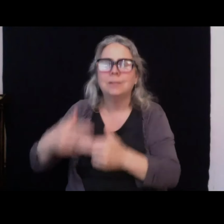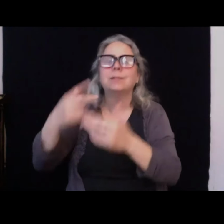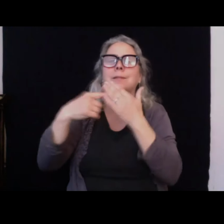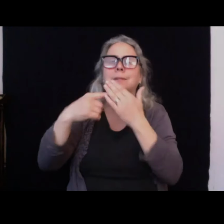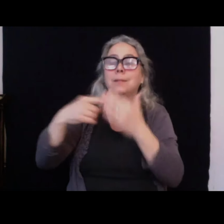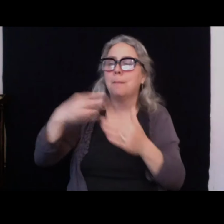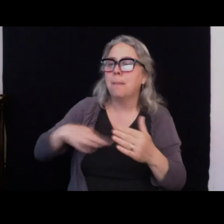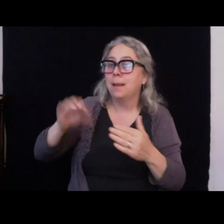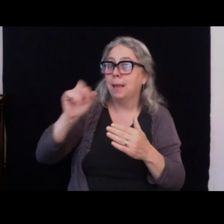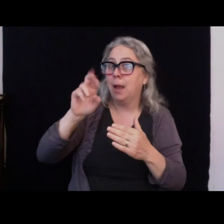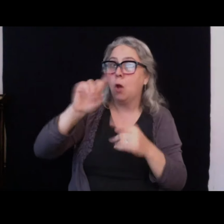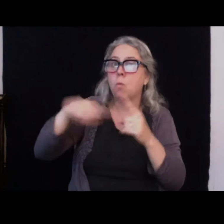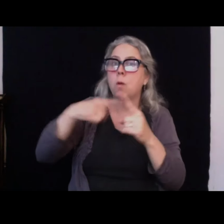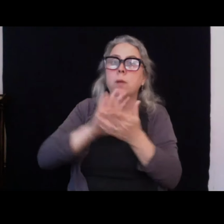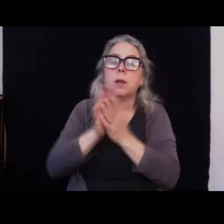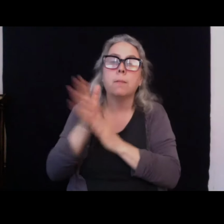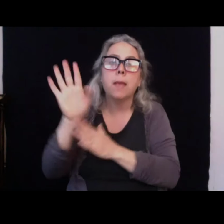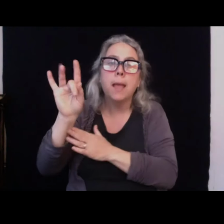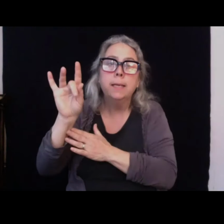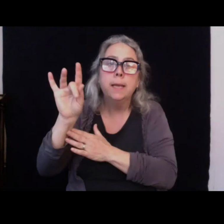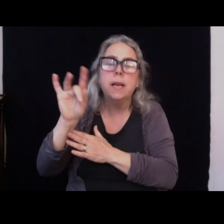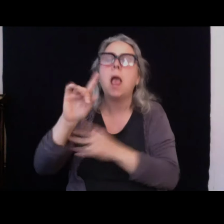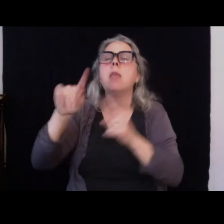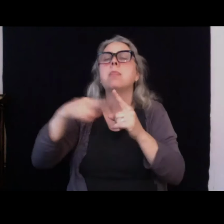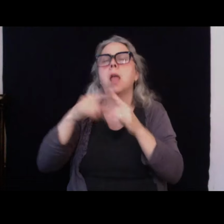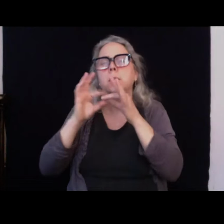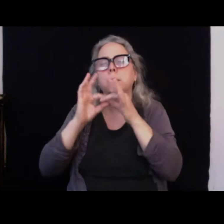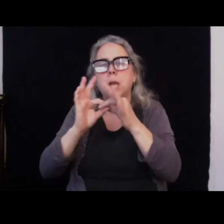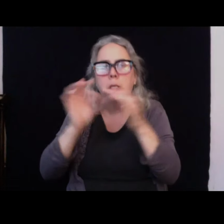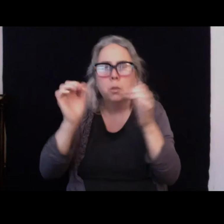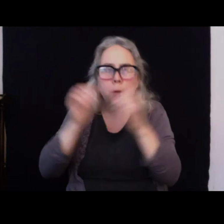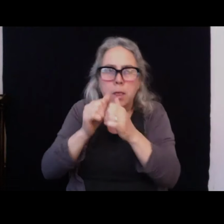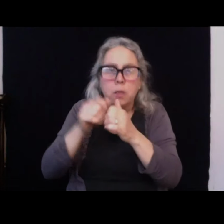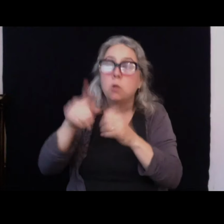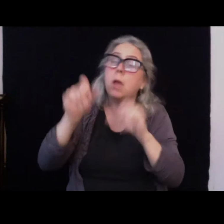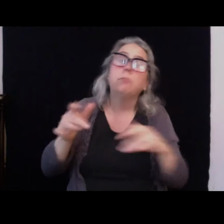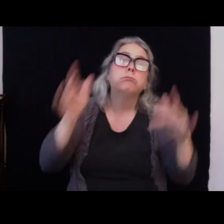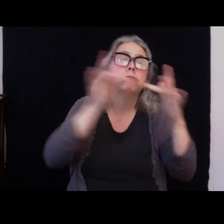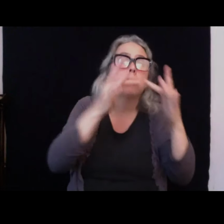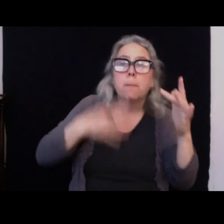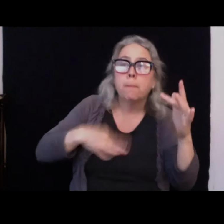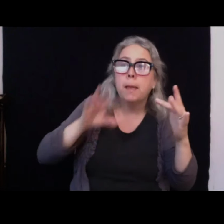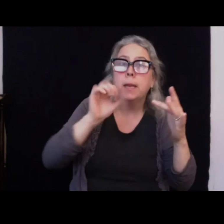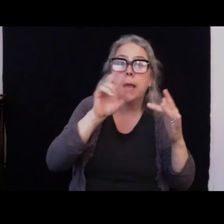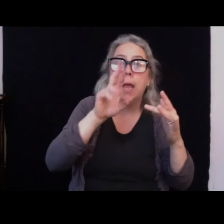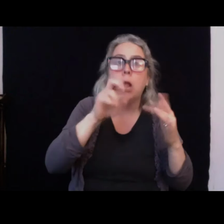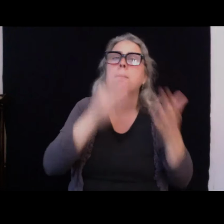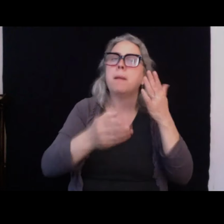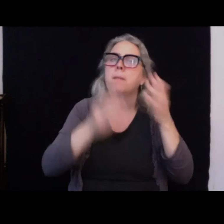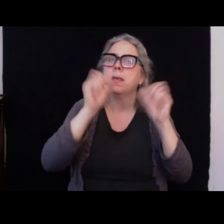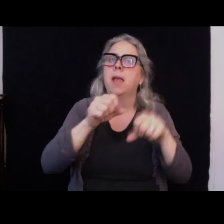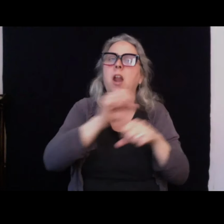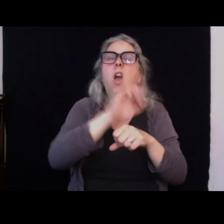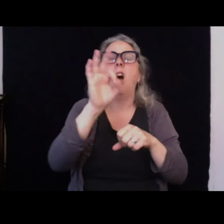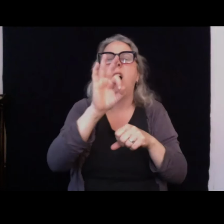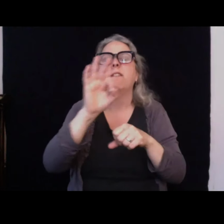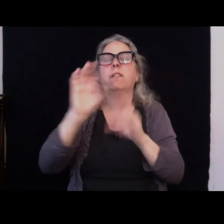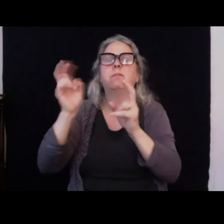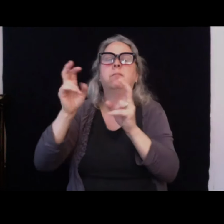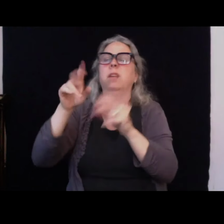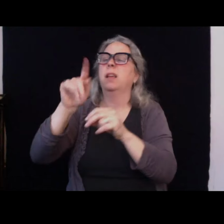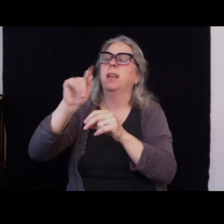that point when they turn 18, then it's about, you can contact MaineCare and they may be able to get off Katie Beckett and onto straight